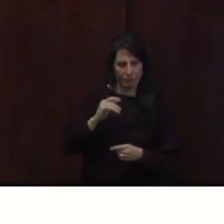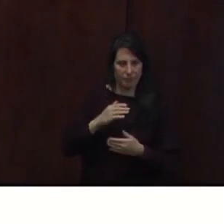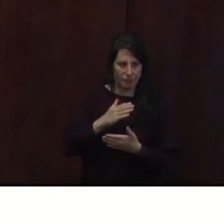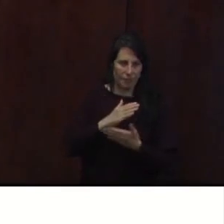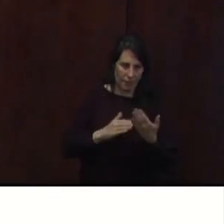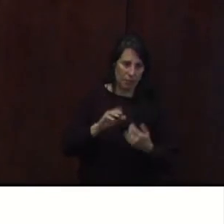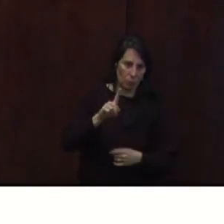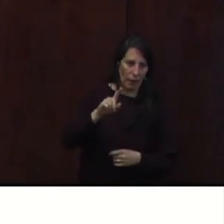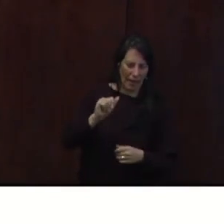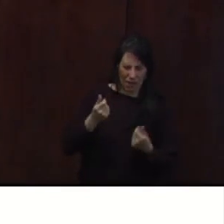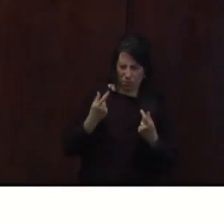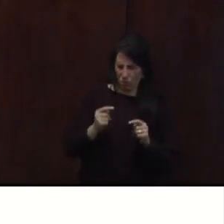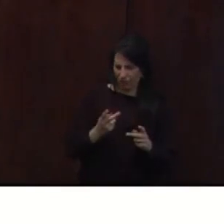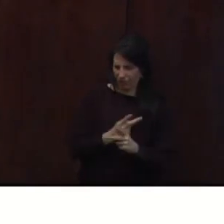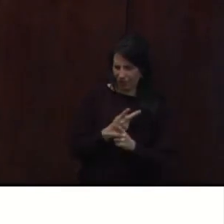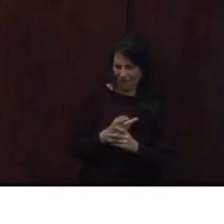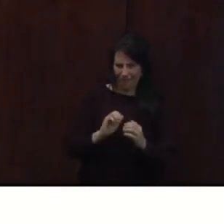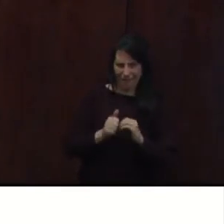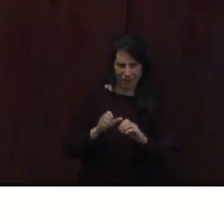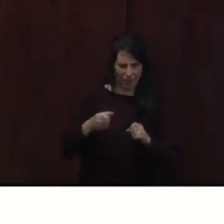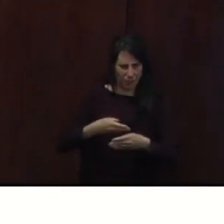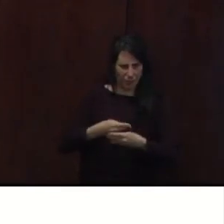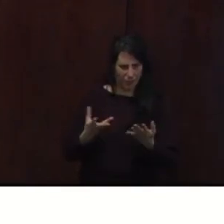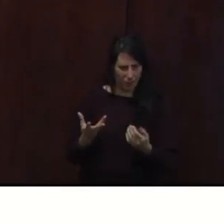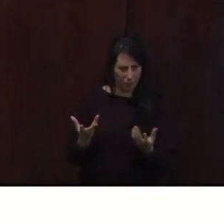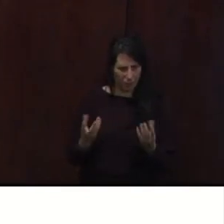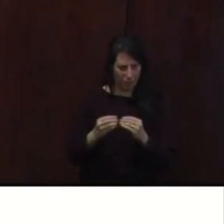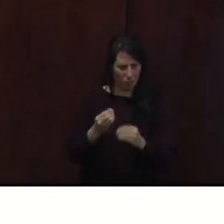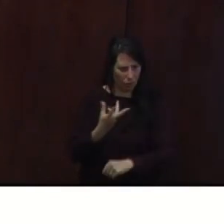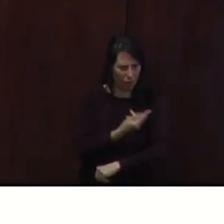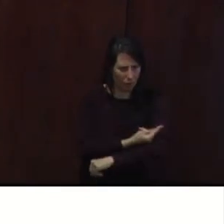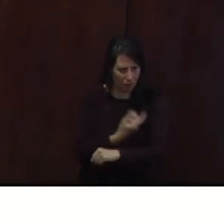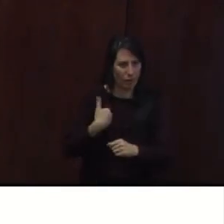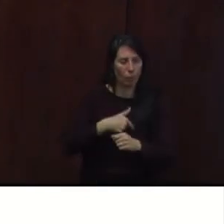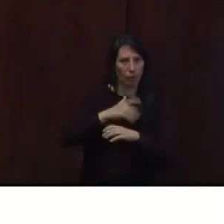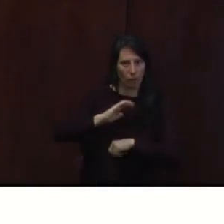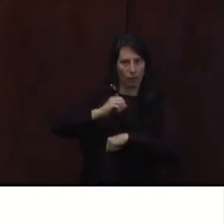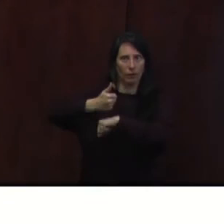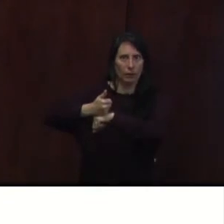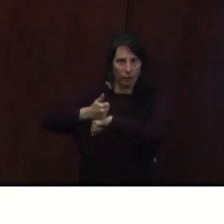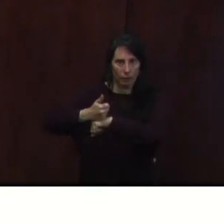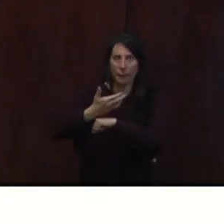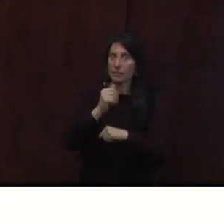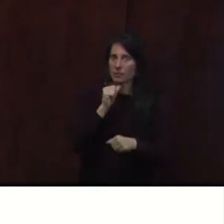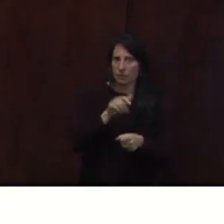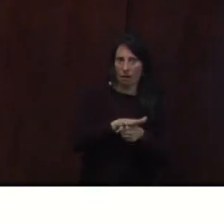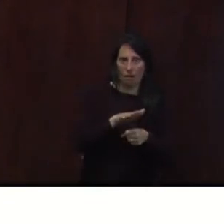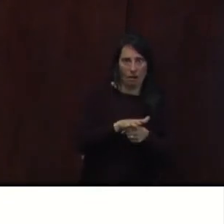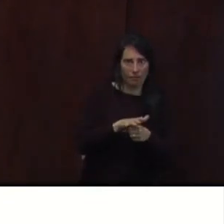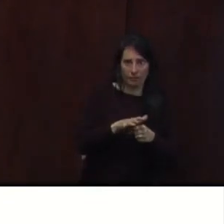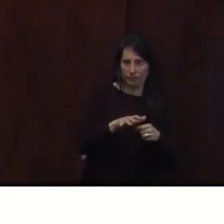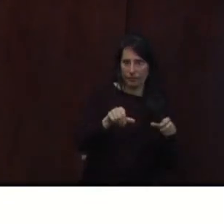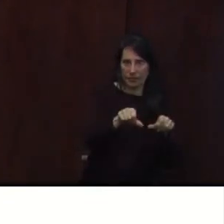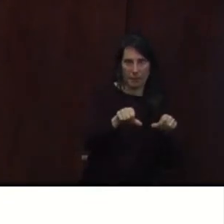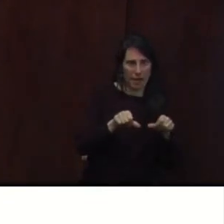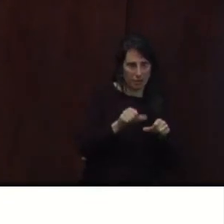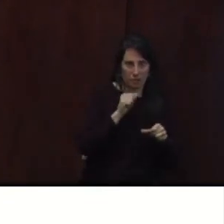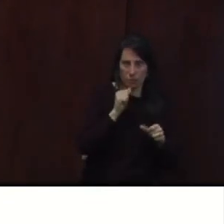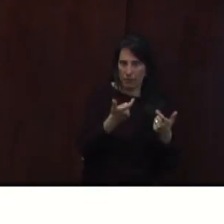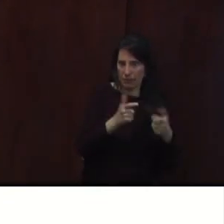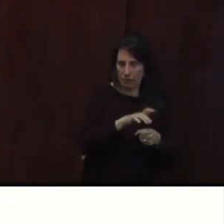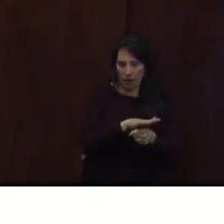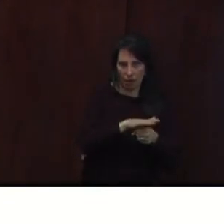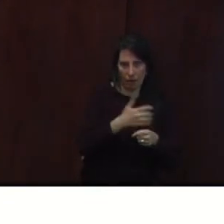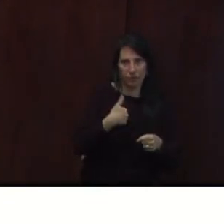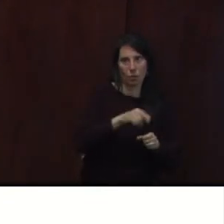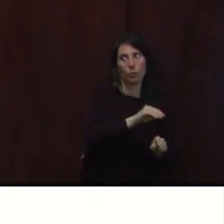our capacity. And that's when we began the AB Tech operations that started January 11th with the initial